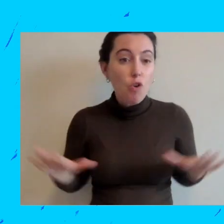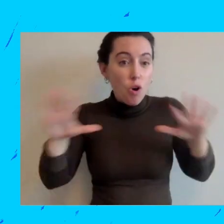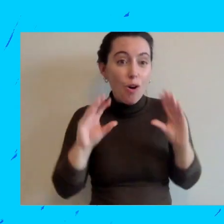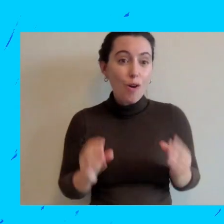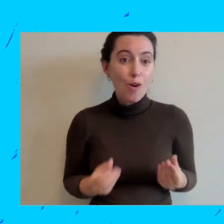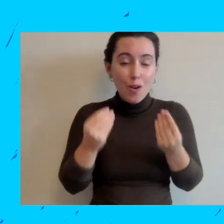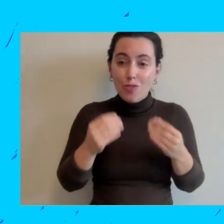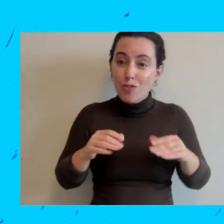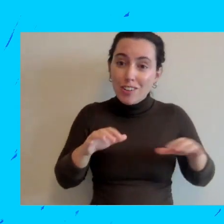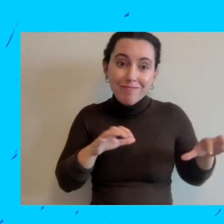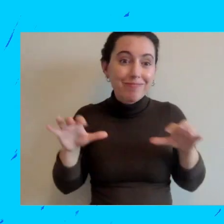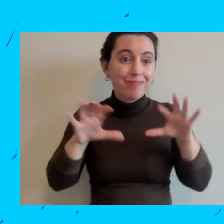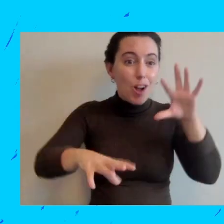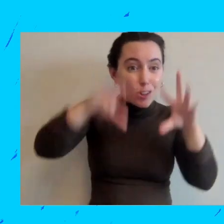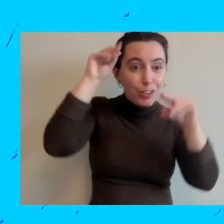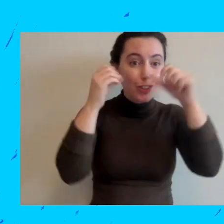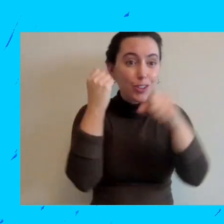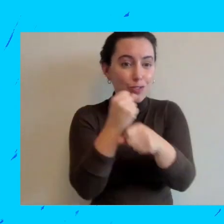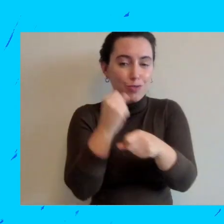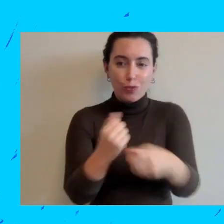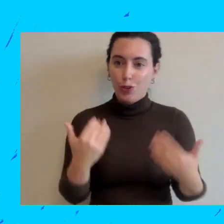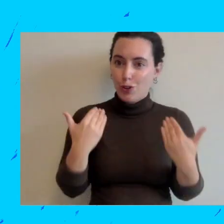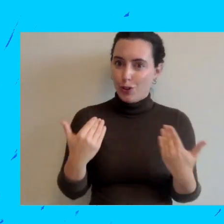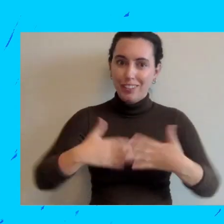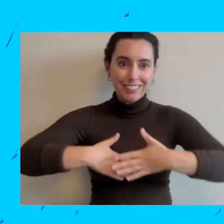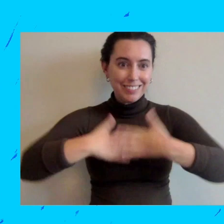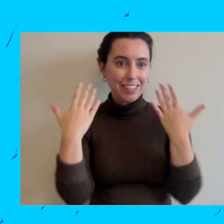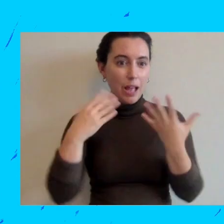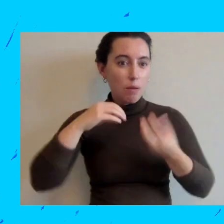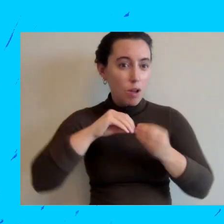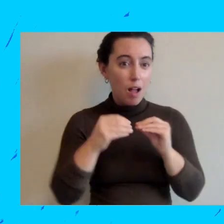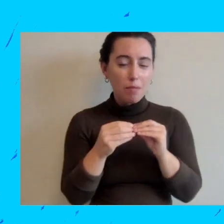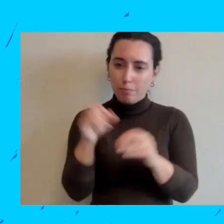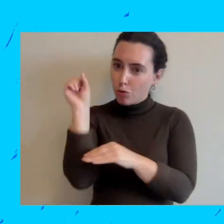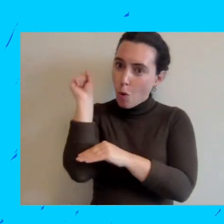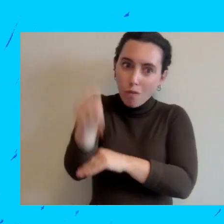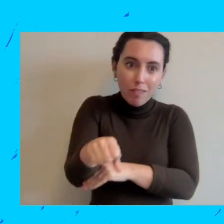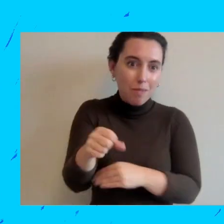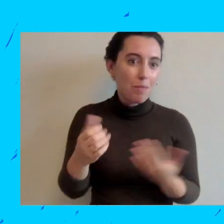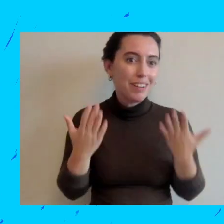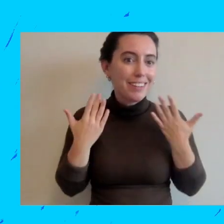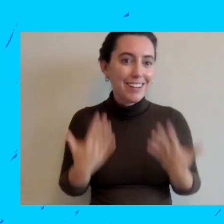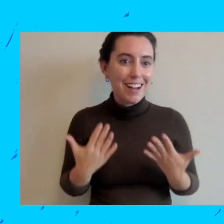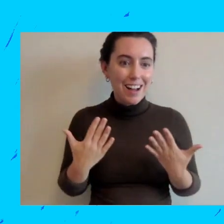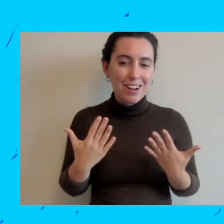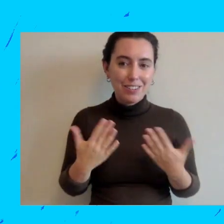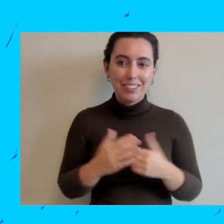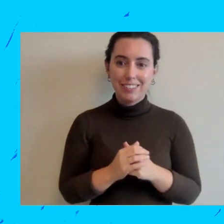and working on the problems of today so that we can fix them now. Here's to Gen Z.